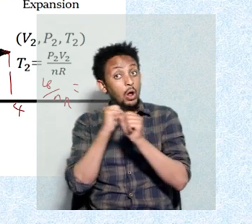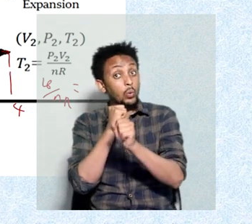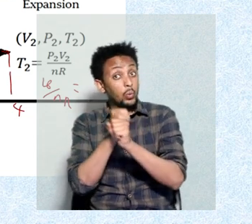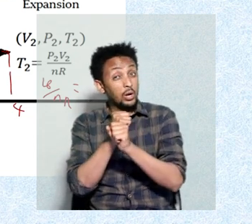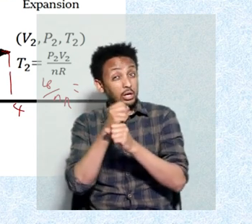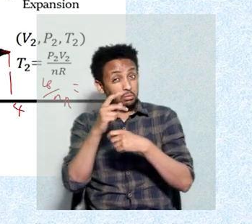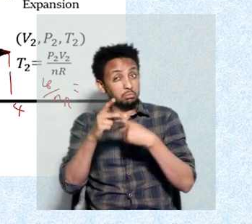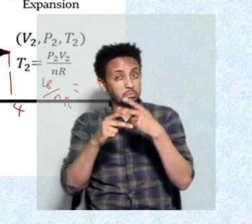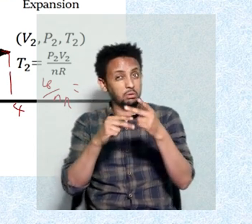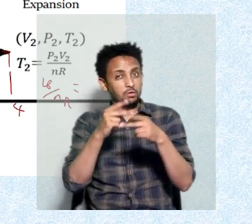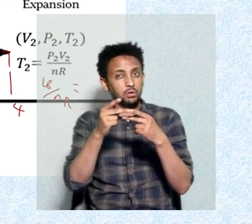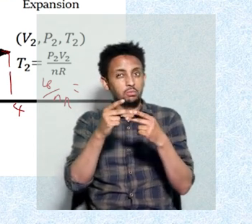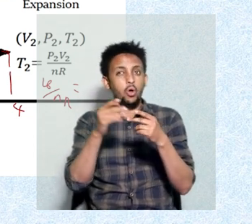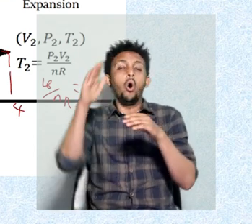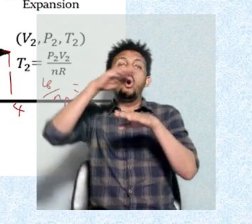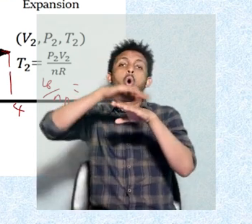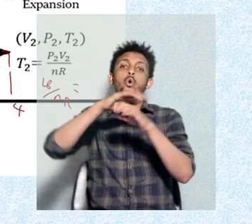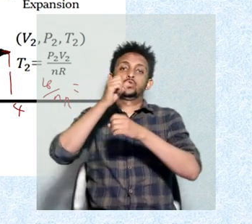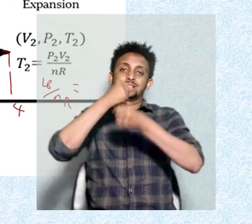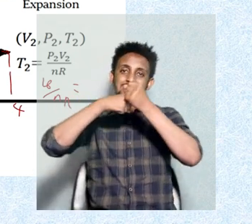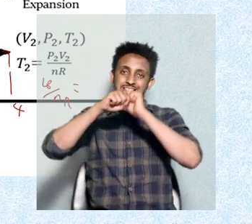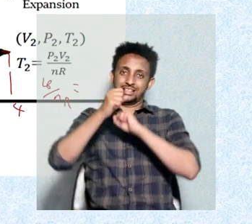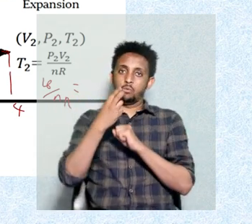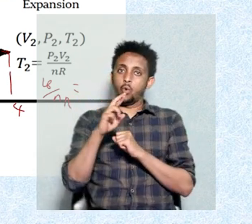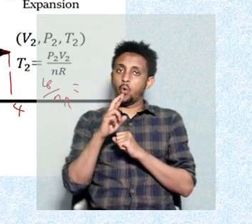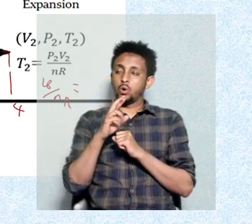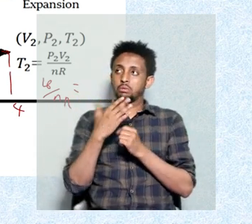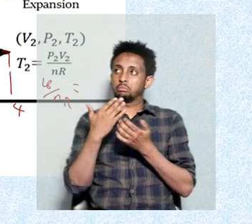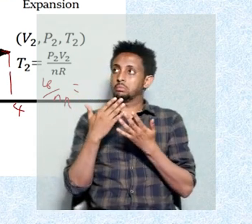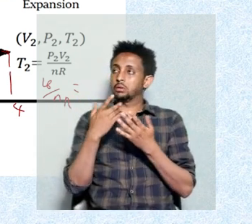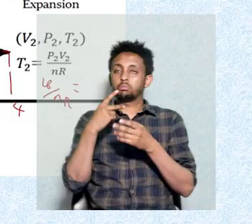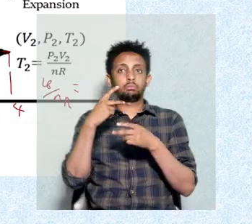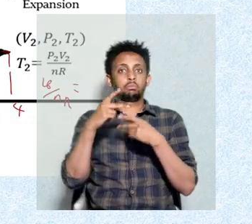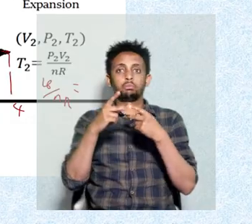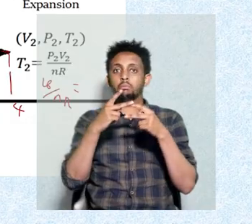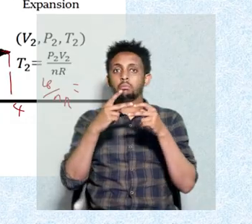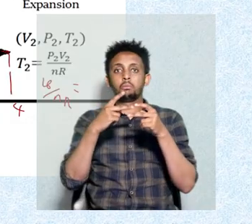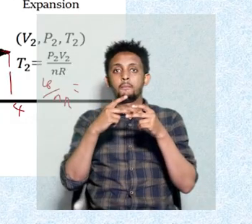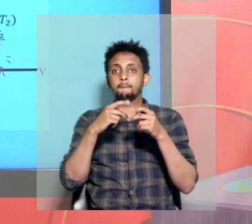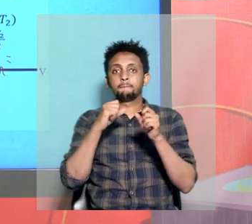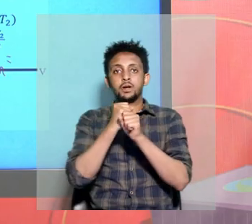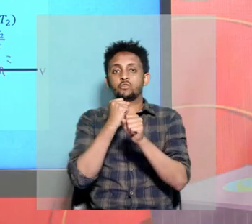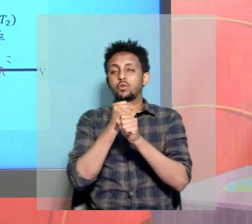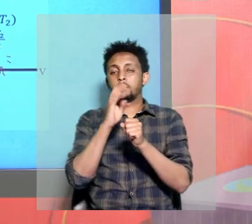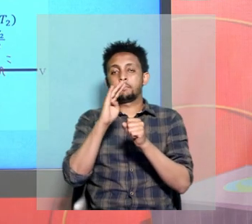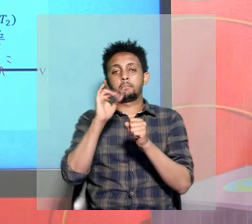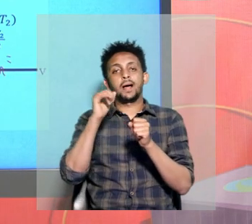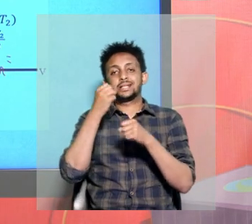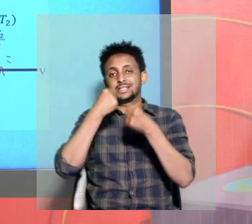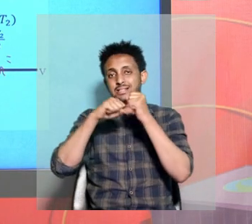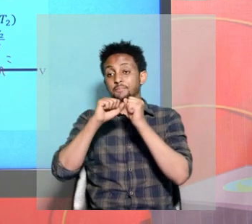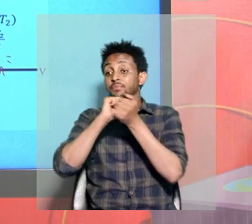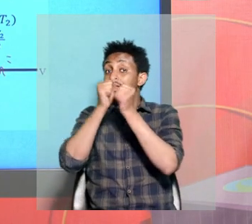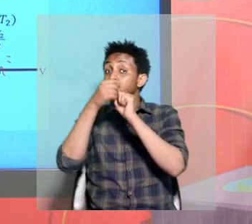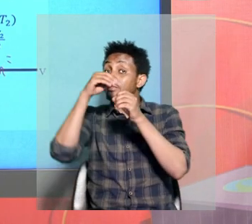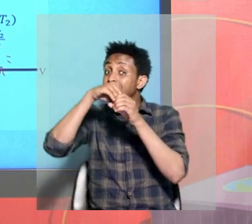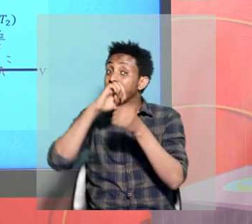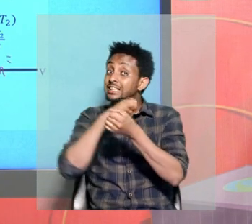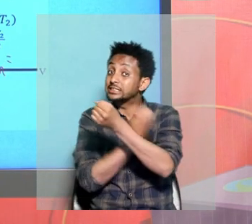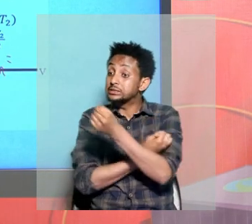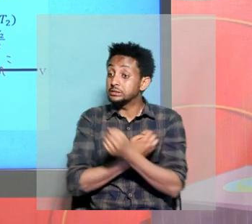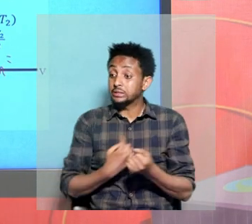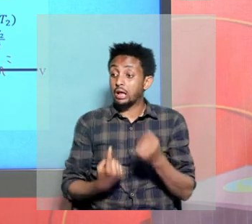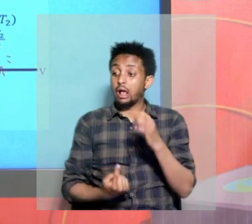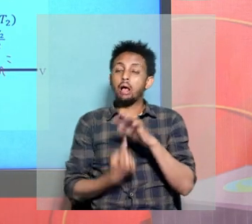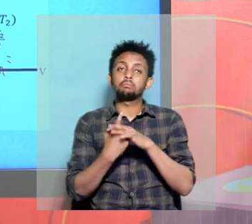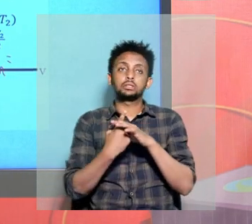work performed on the system, or work might be performed by the system. So that the change of internal energy